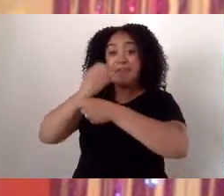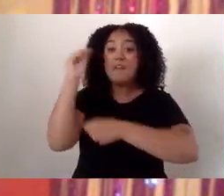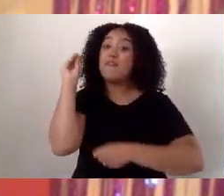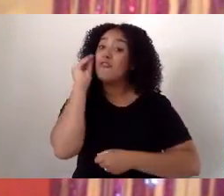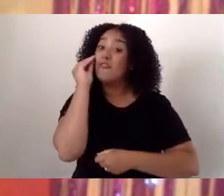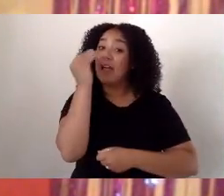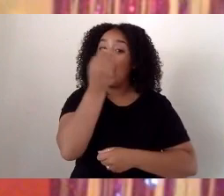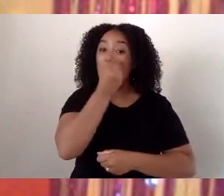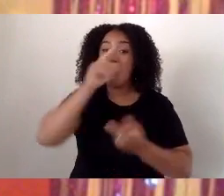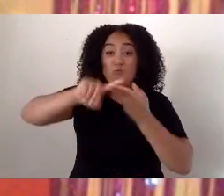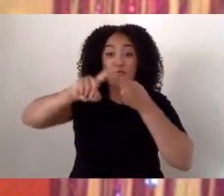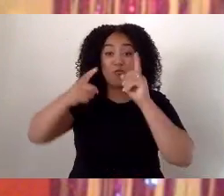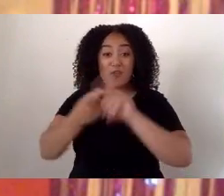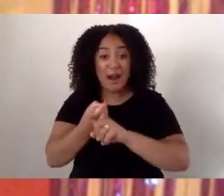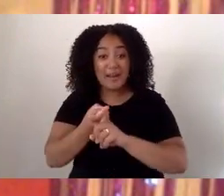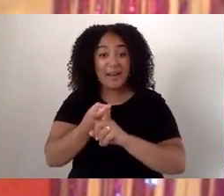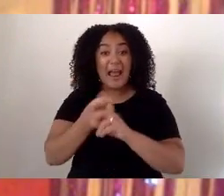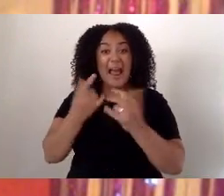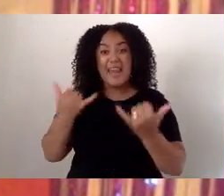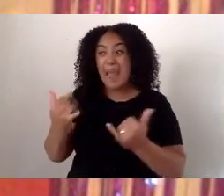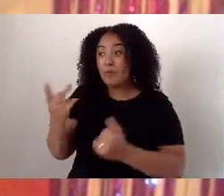for the day. Does that sound good to you?